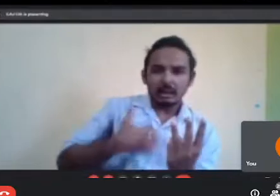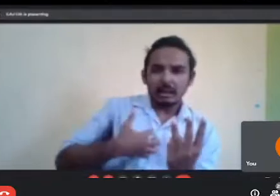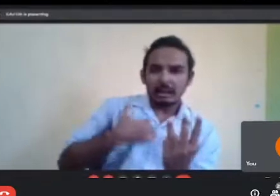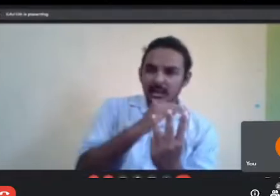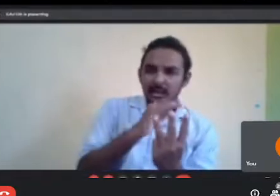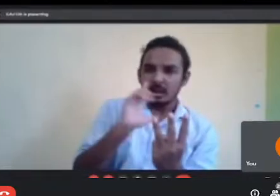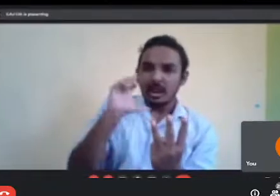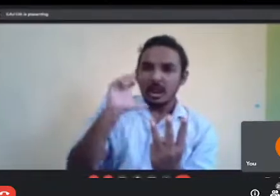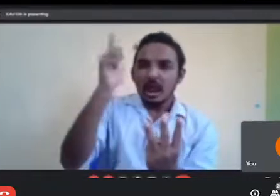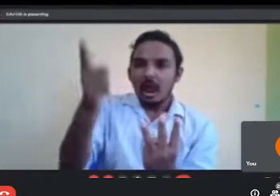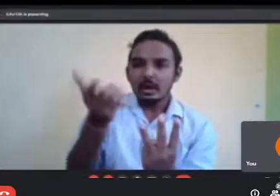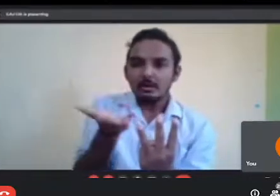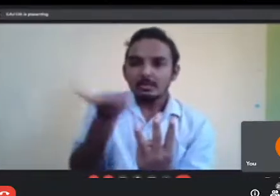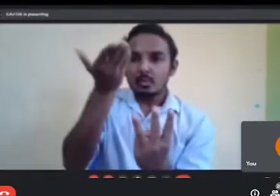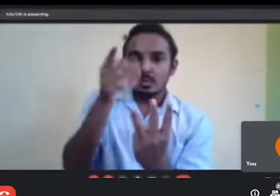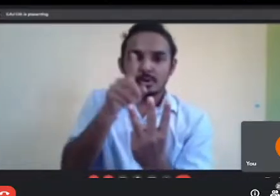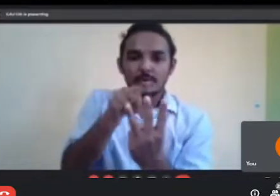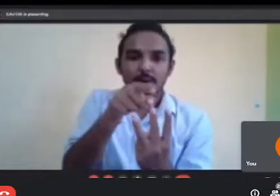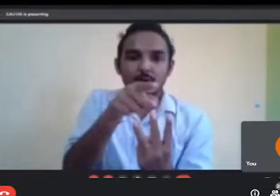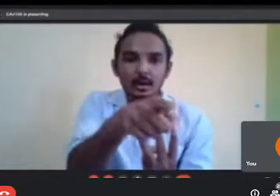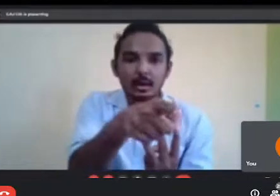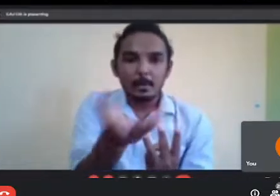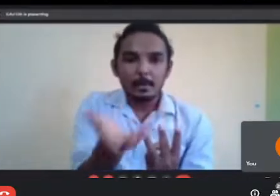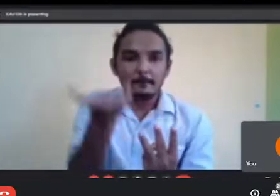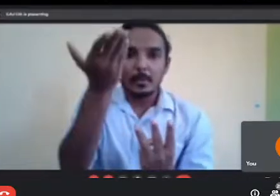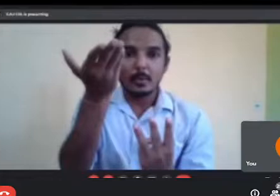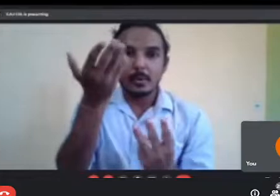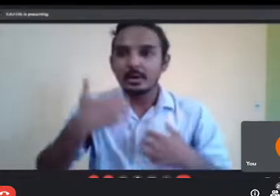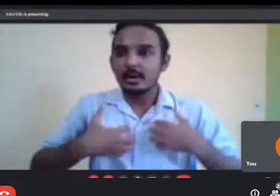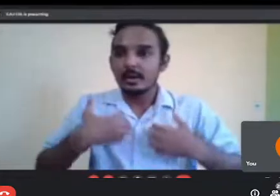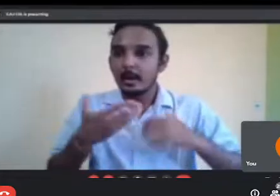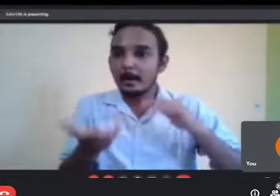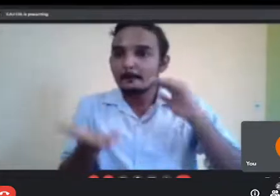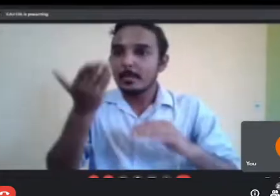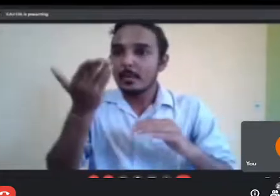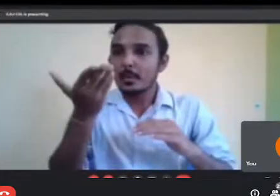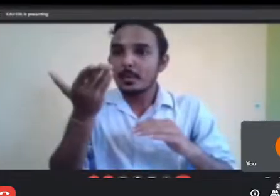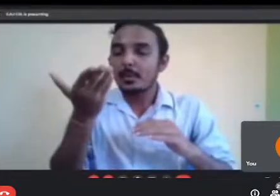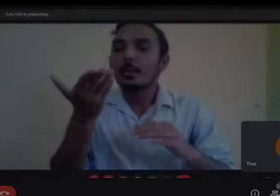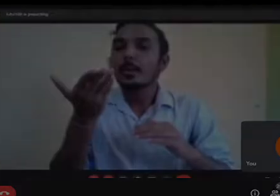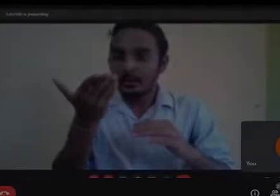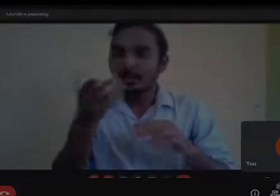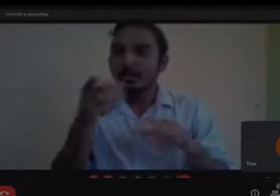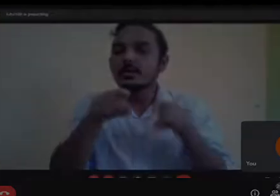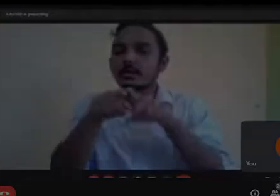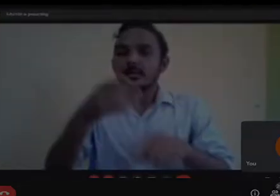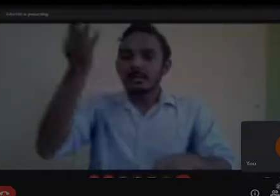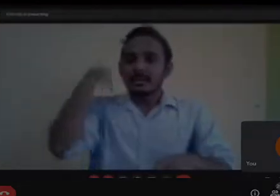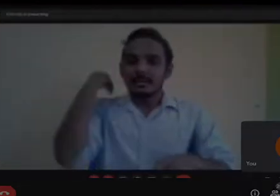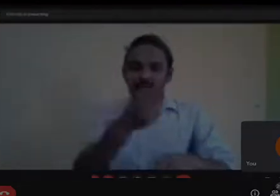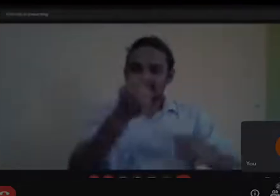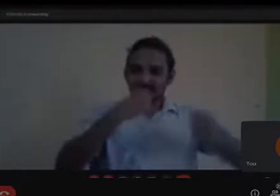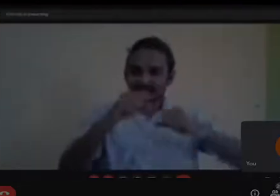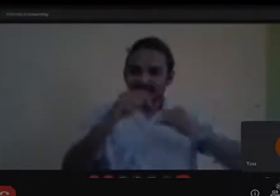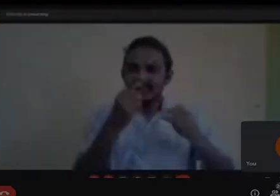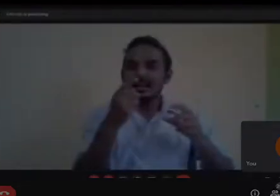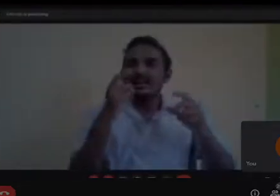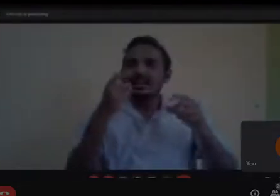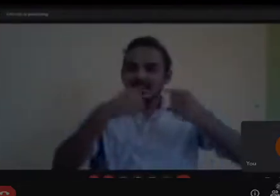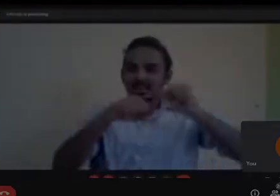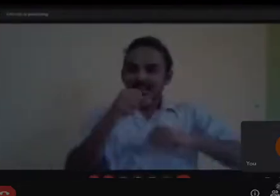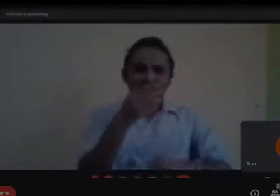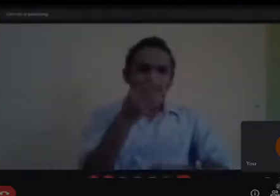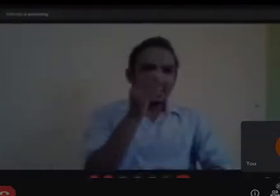1.5, somewhere in 1.75. But the first post-test, you see the involvement has increased.